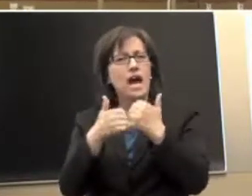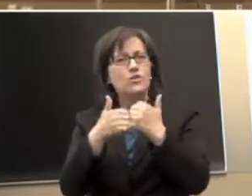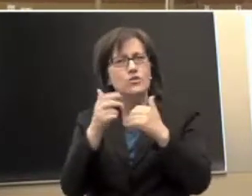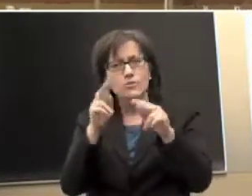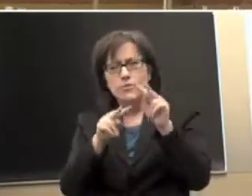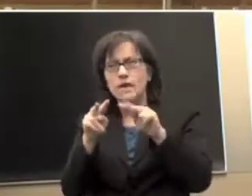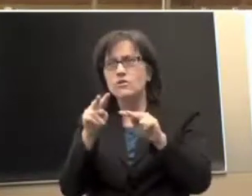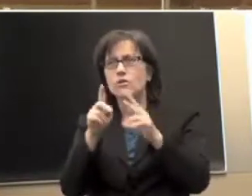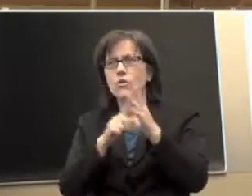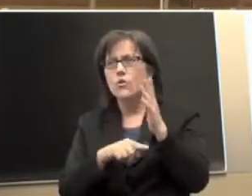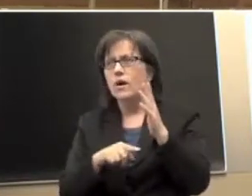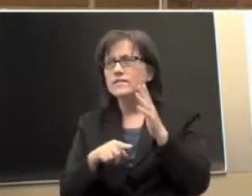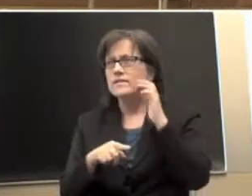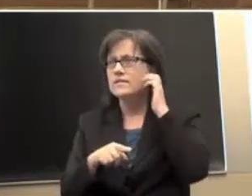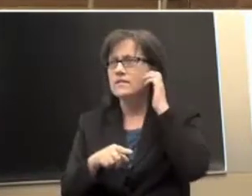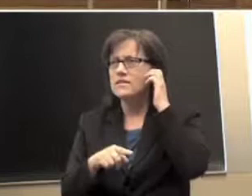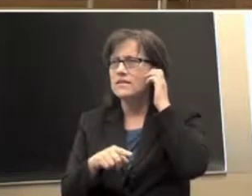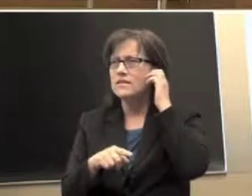this is actually all being implemented?